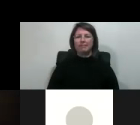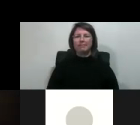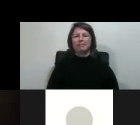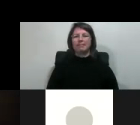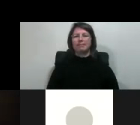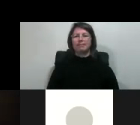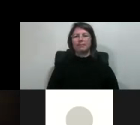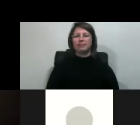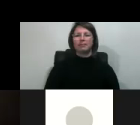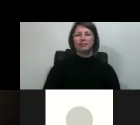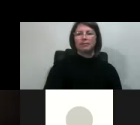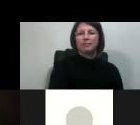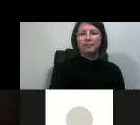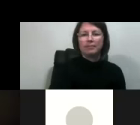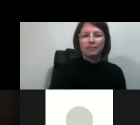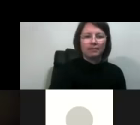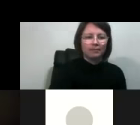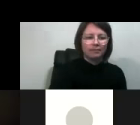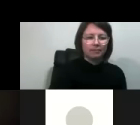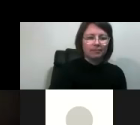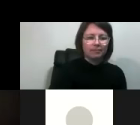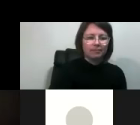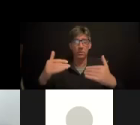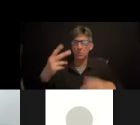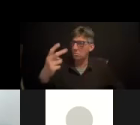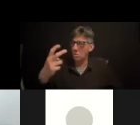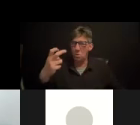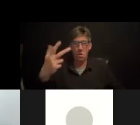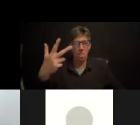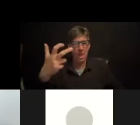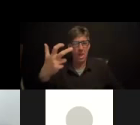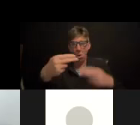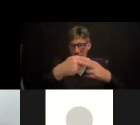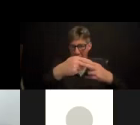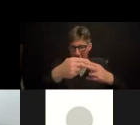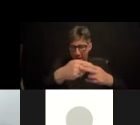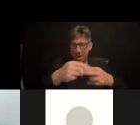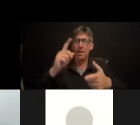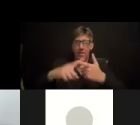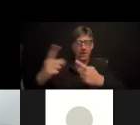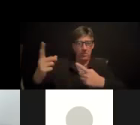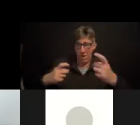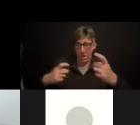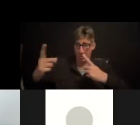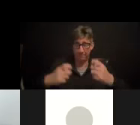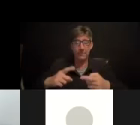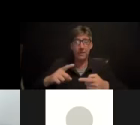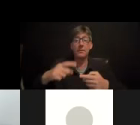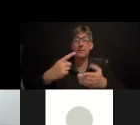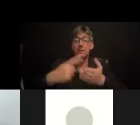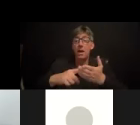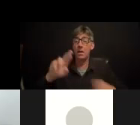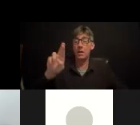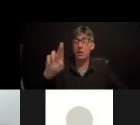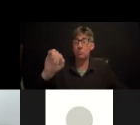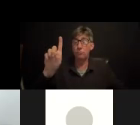Great, so I will now, just two or three more slides and then we'll open for questions. Just wanted to cover the RIDE, our paratransit